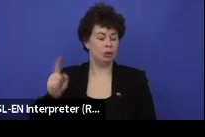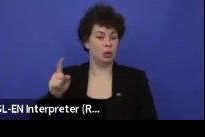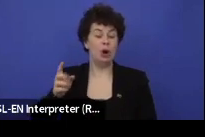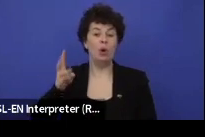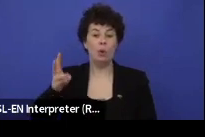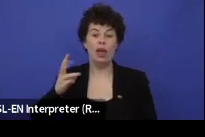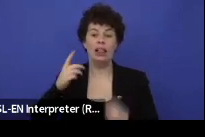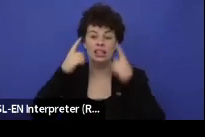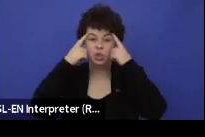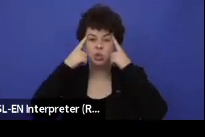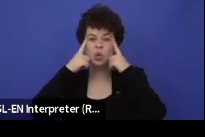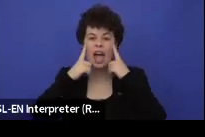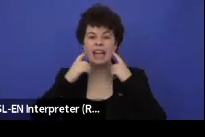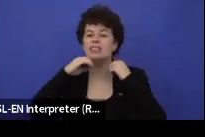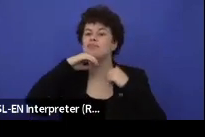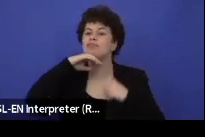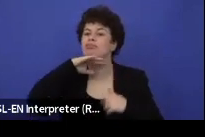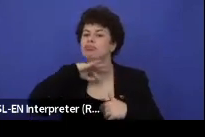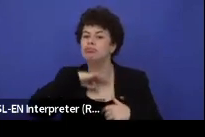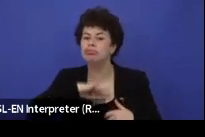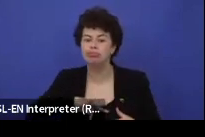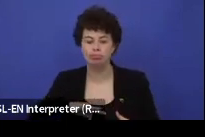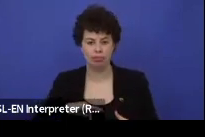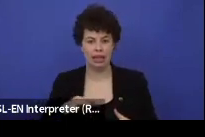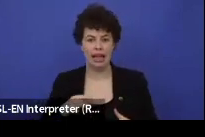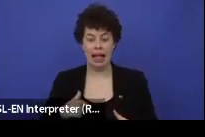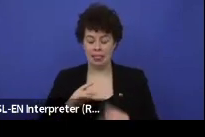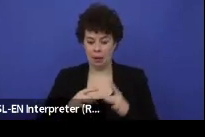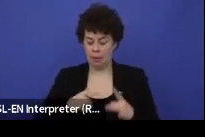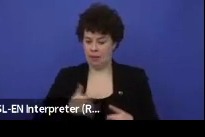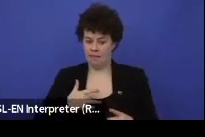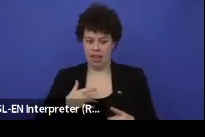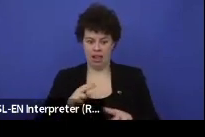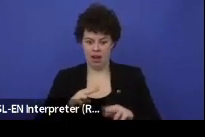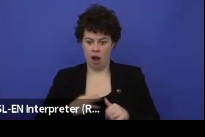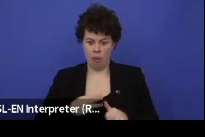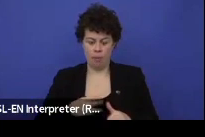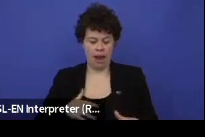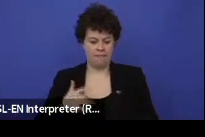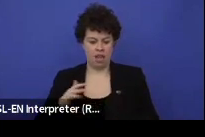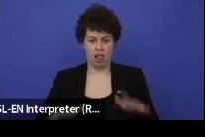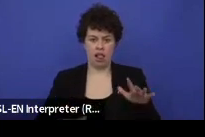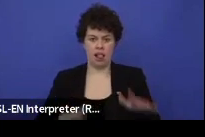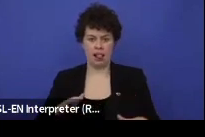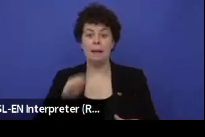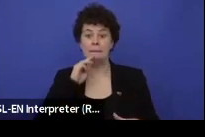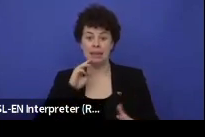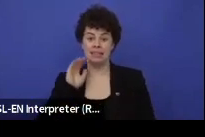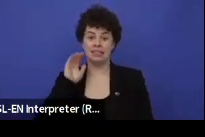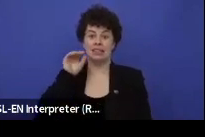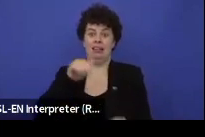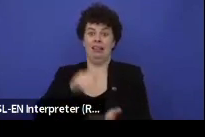proper drip. And then that would make me feel flustered. And obviously then you don't look as confident, do